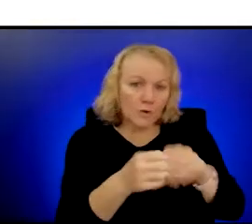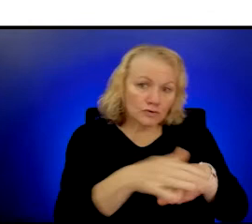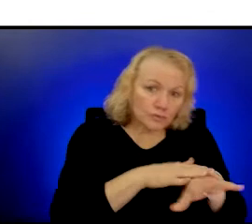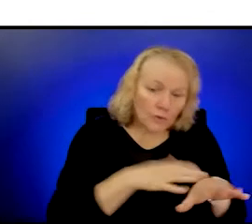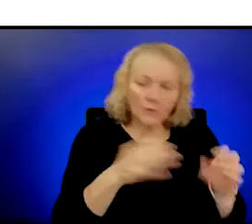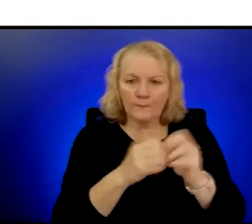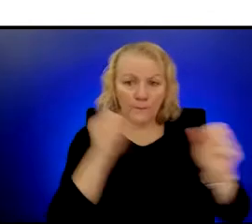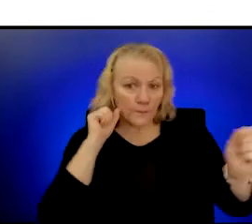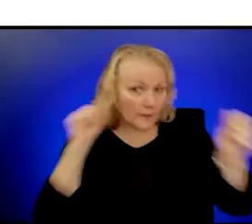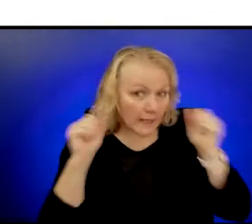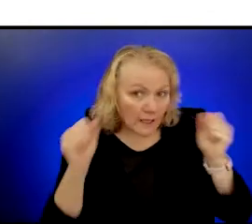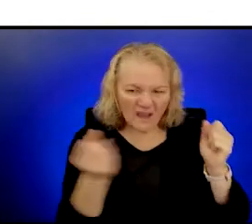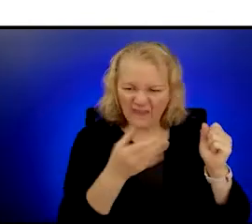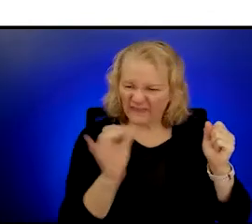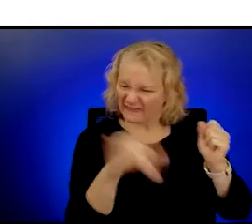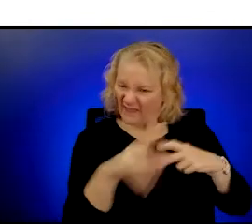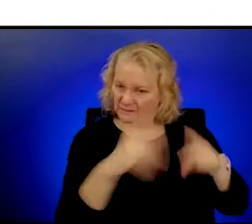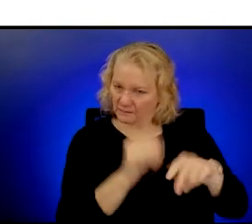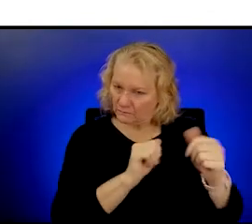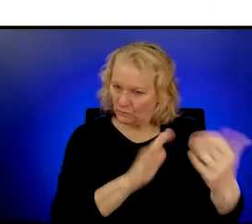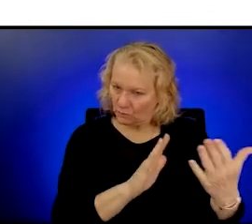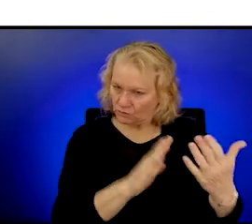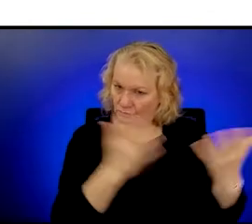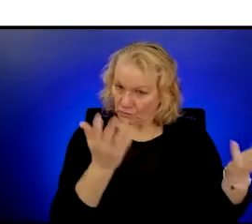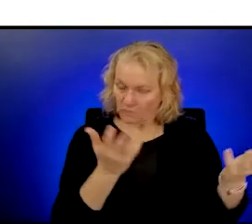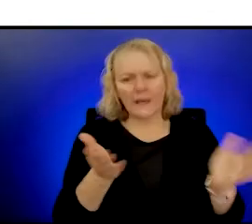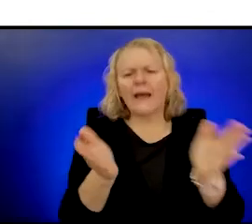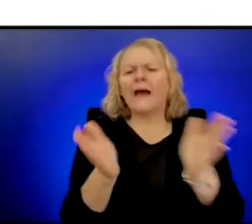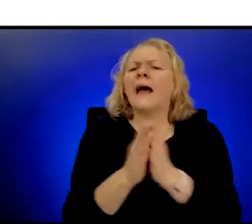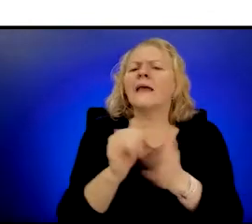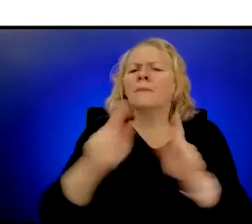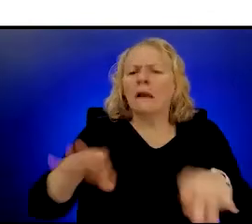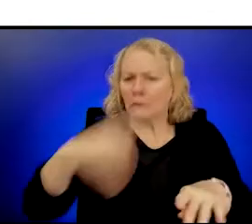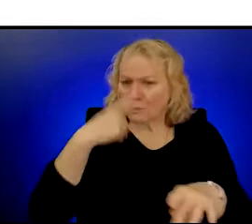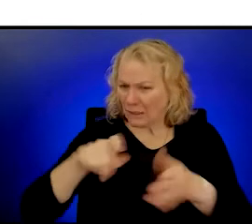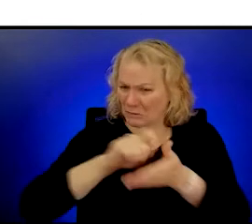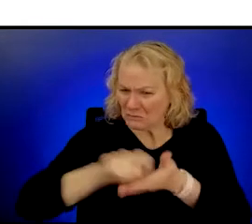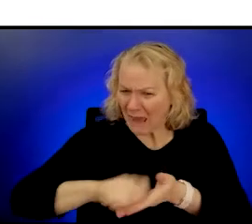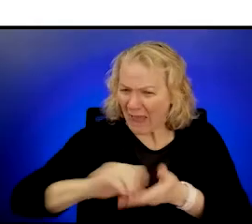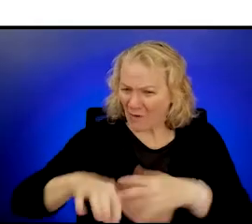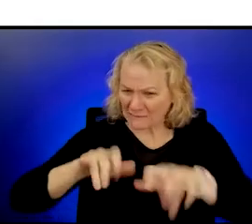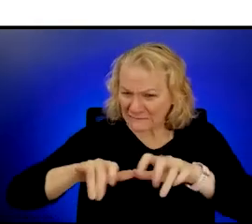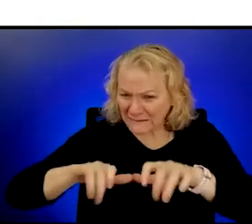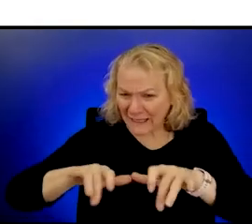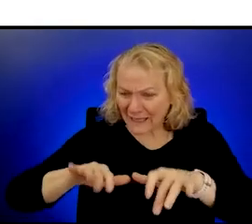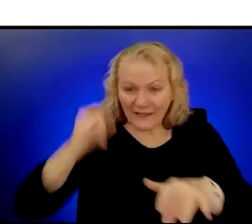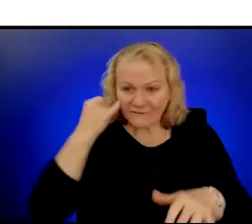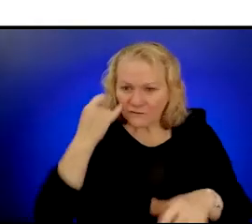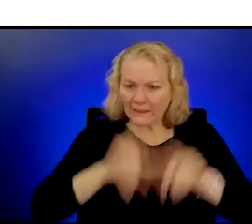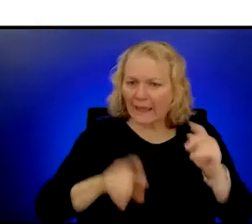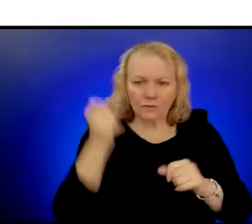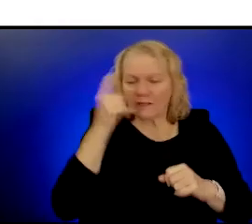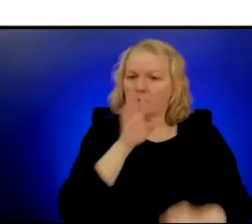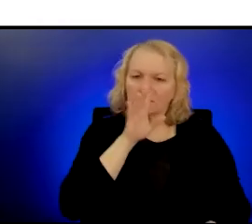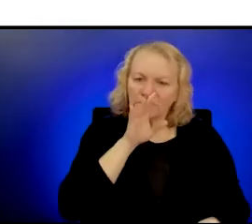louder, things like that. And ask the person to write or type what they said if you can't understand them.